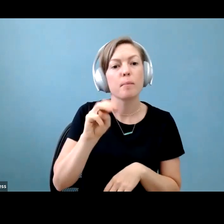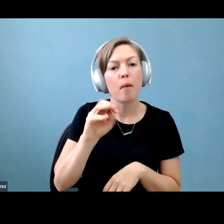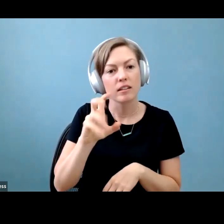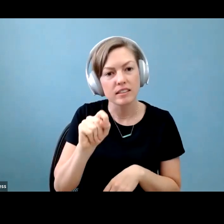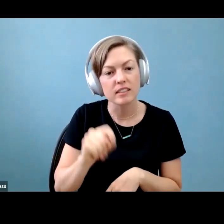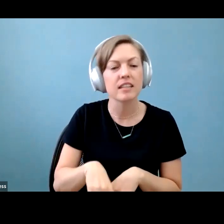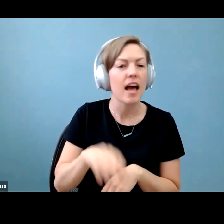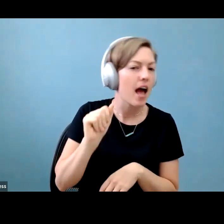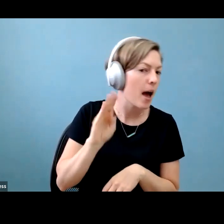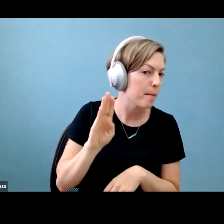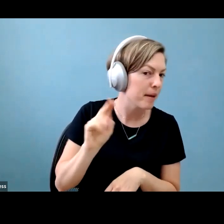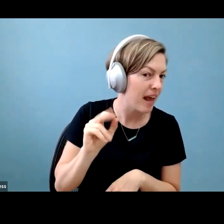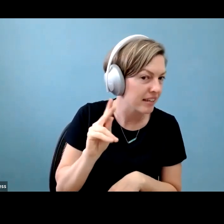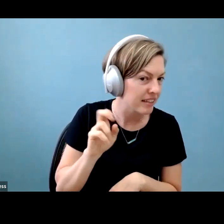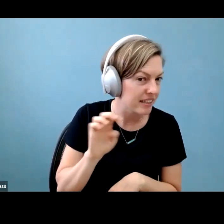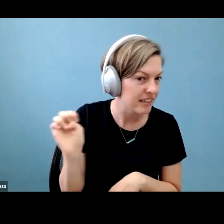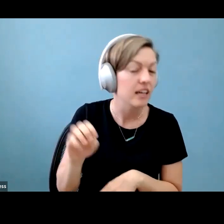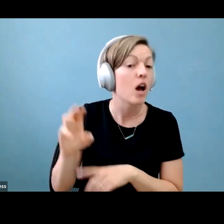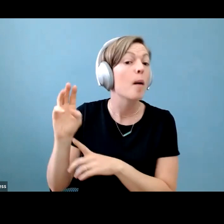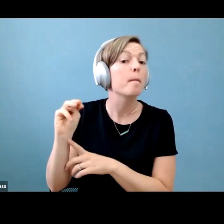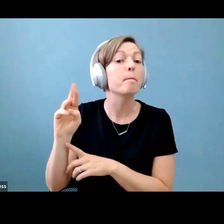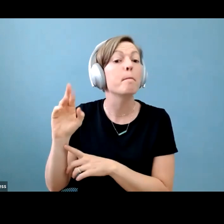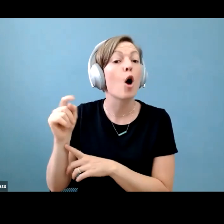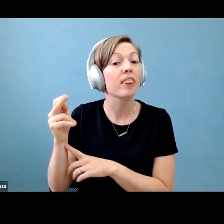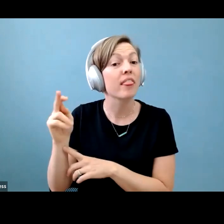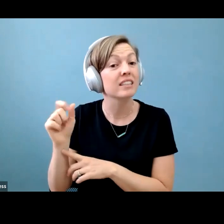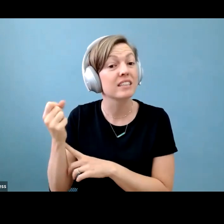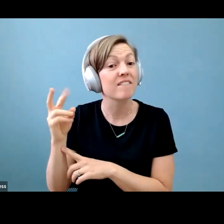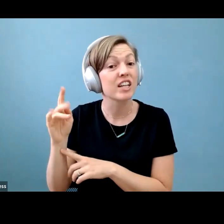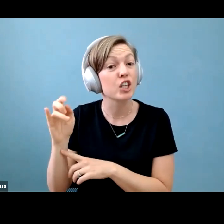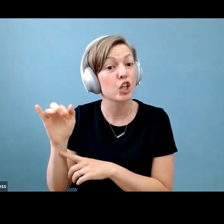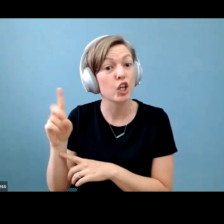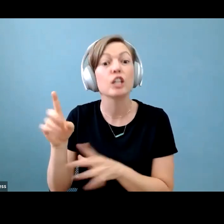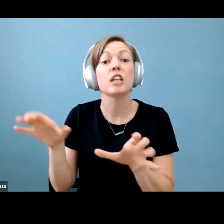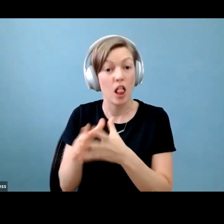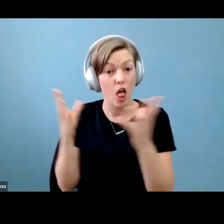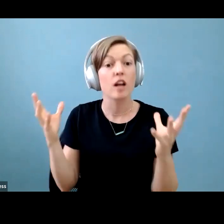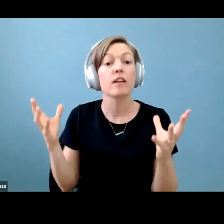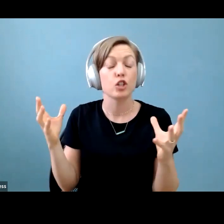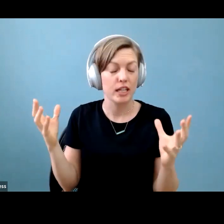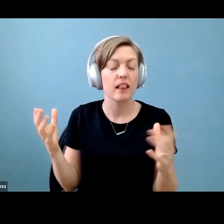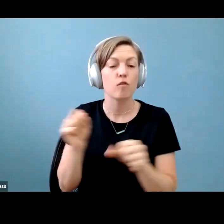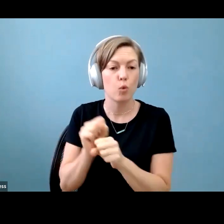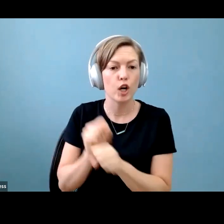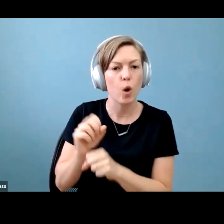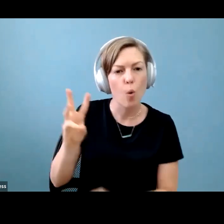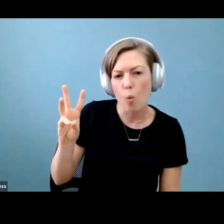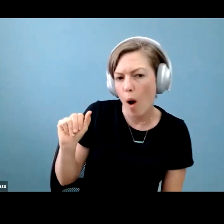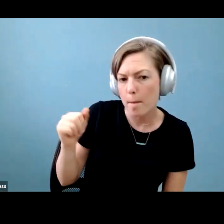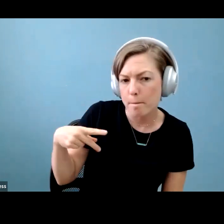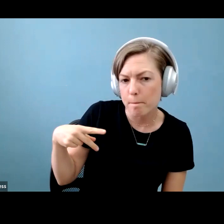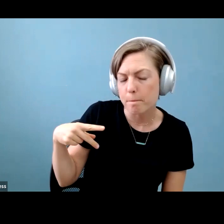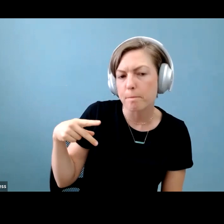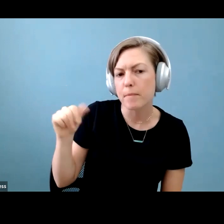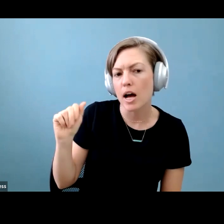Wabanaki, from Martha's Vineyard, where I've done a good deal of work over the years, the Wampanoags, and from